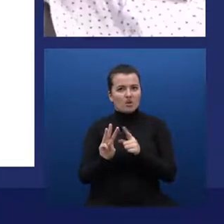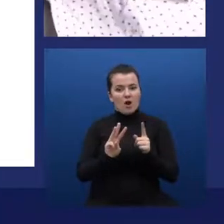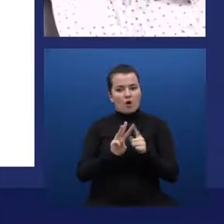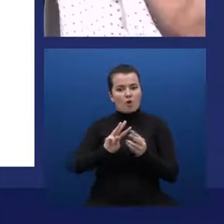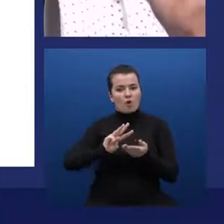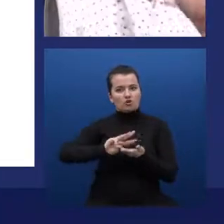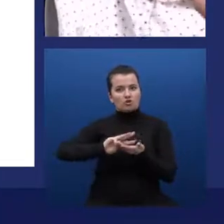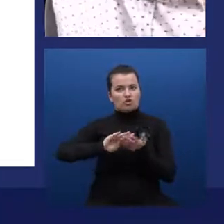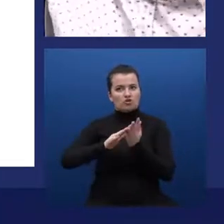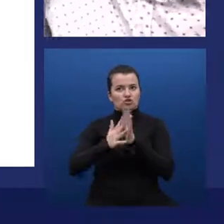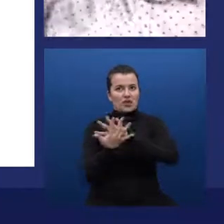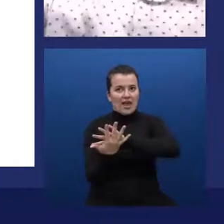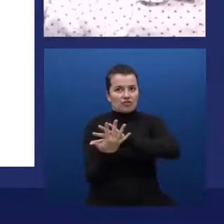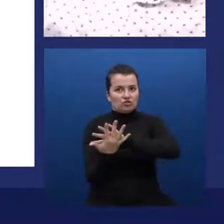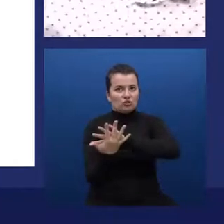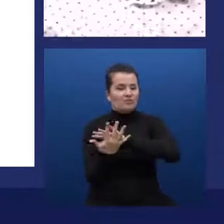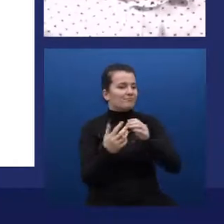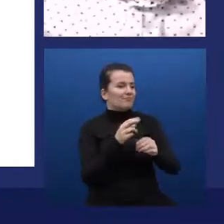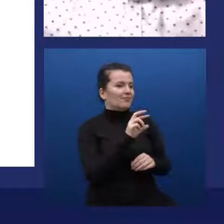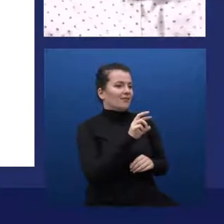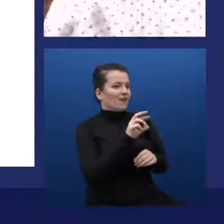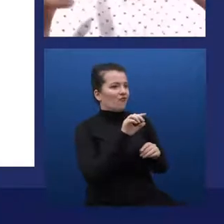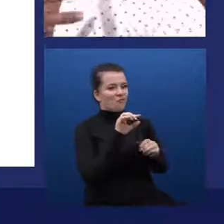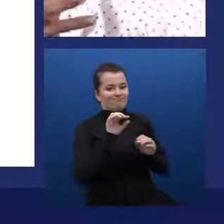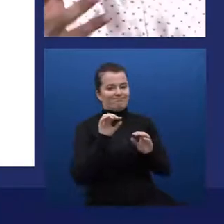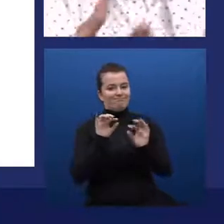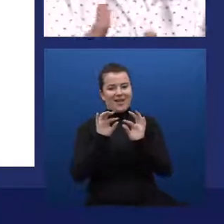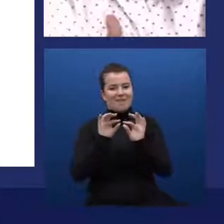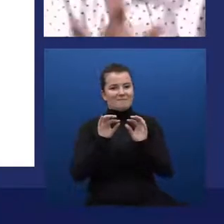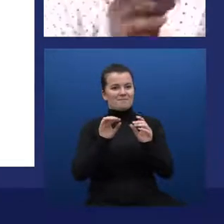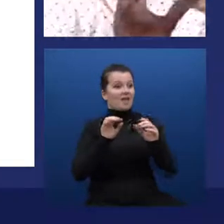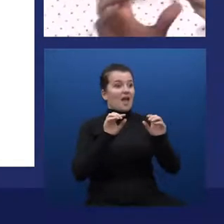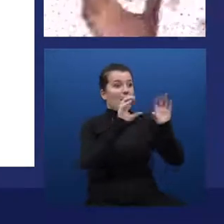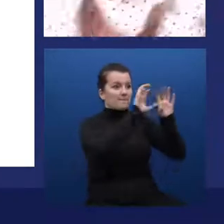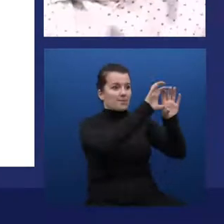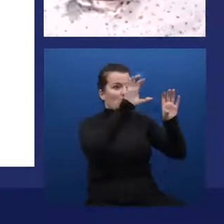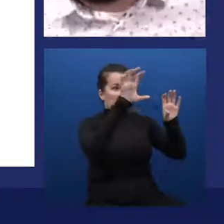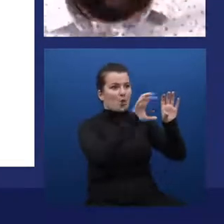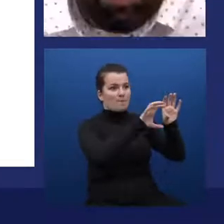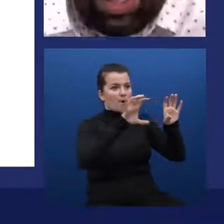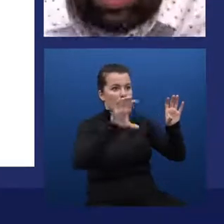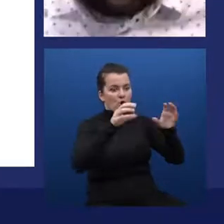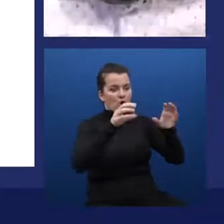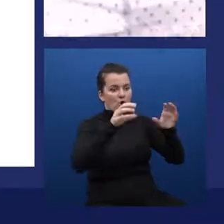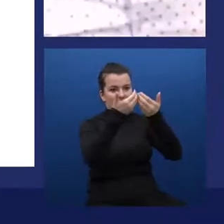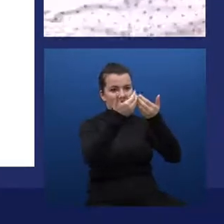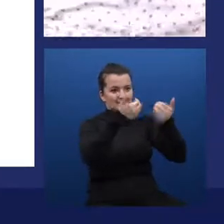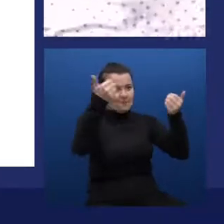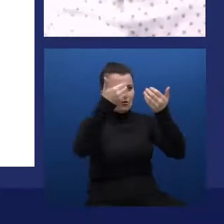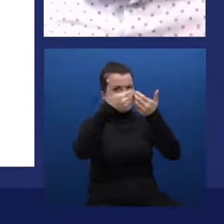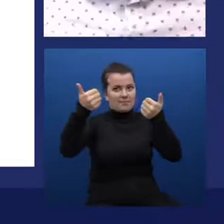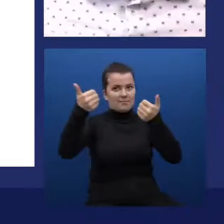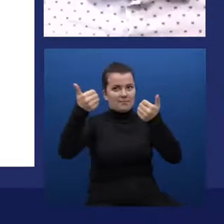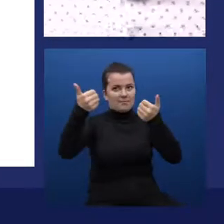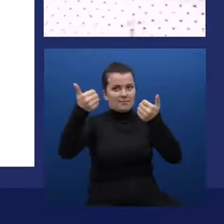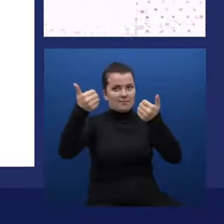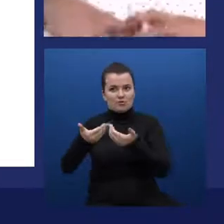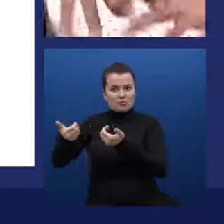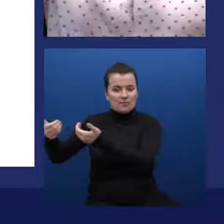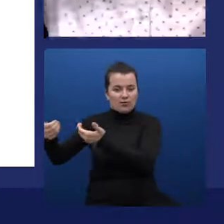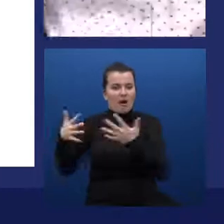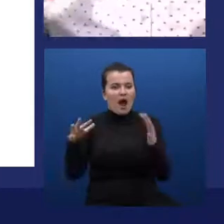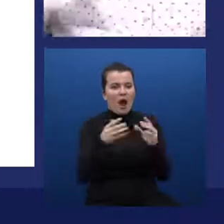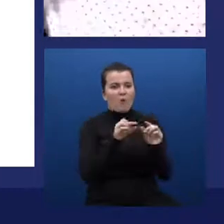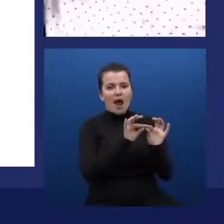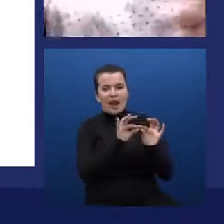plane in 3D space and separates the points for you. But what if the points are not able to be separated by a line? What if you needed to have